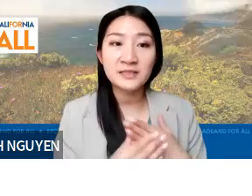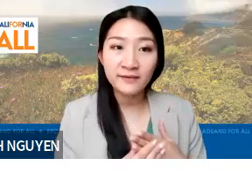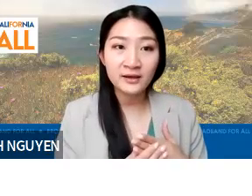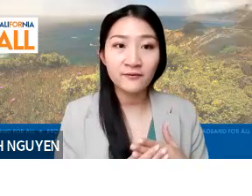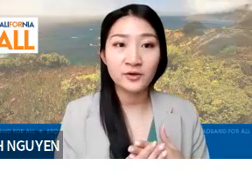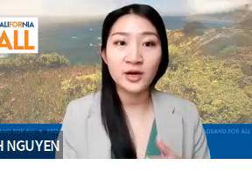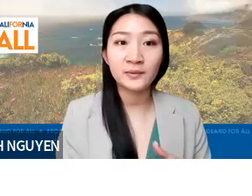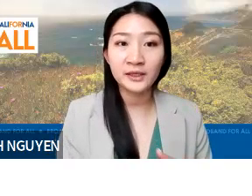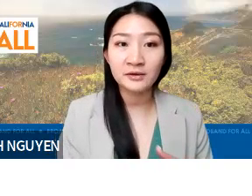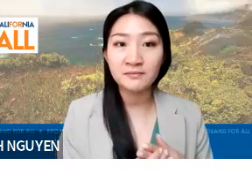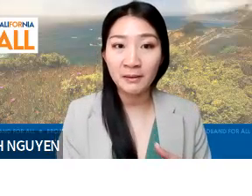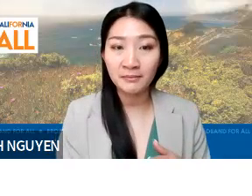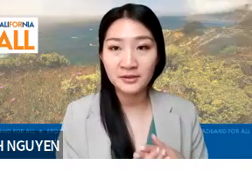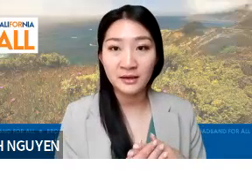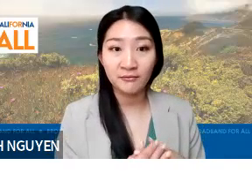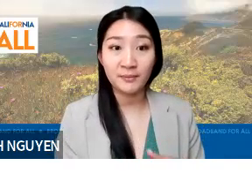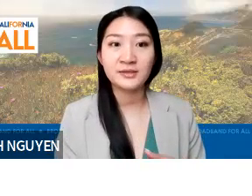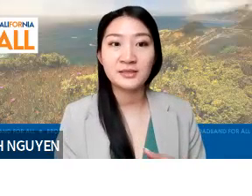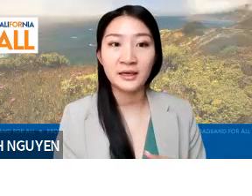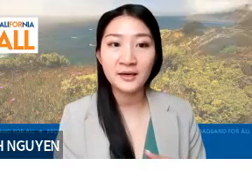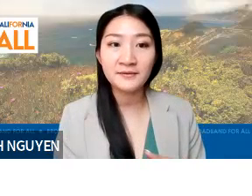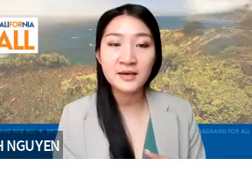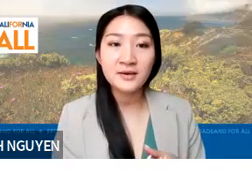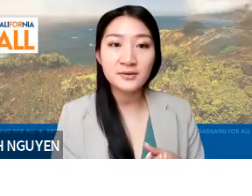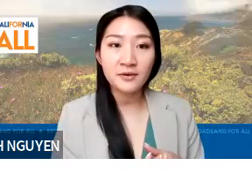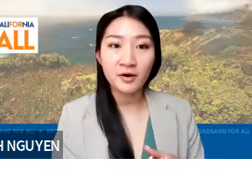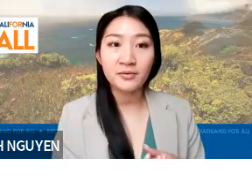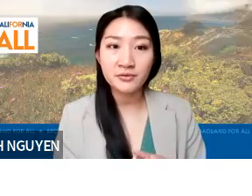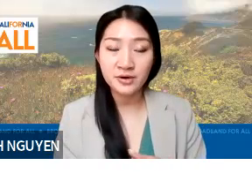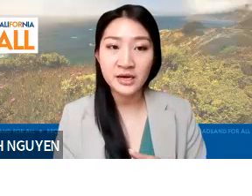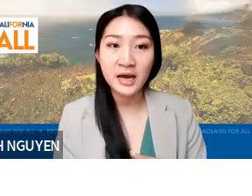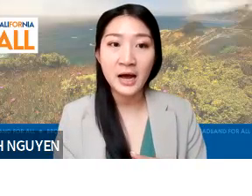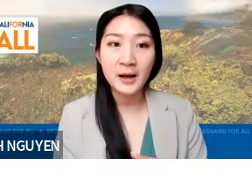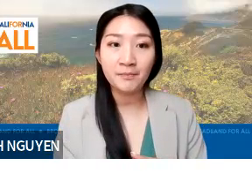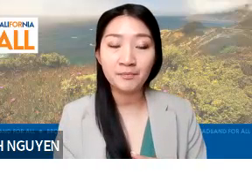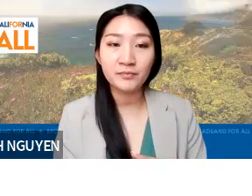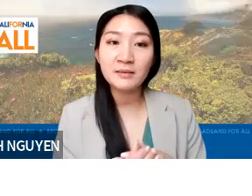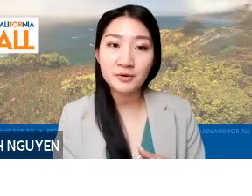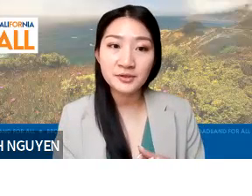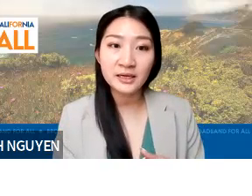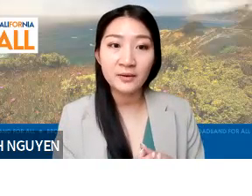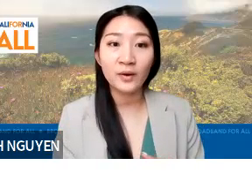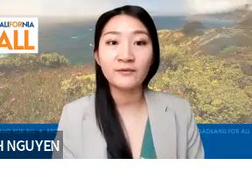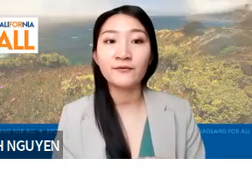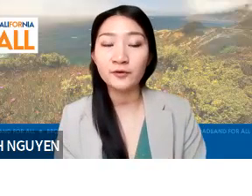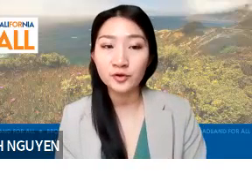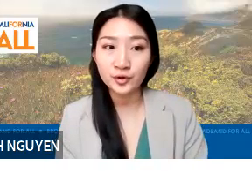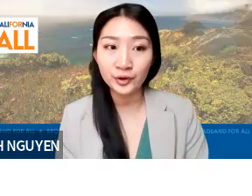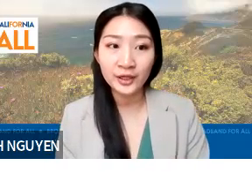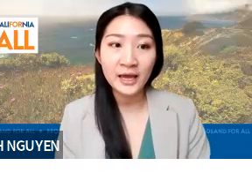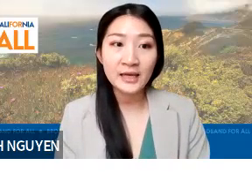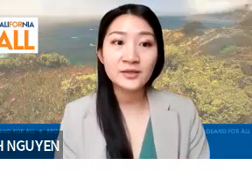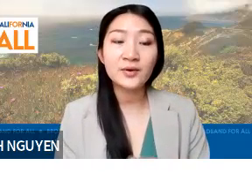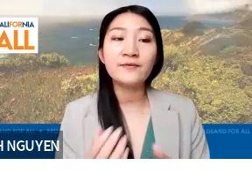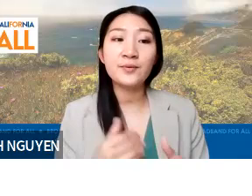and specifically for tribal leaders, members, and representatives. So there are 3 in person and 1